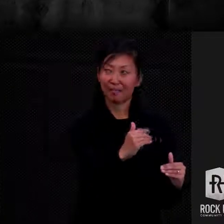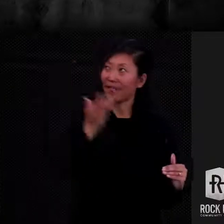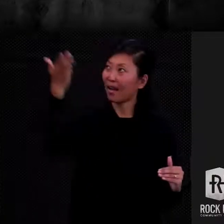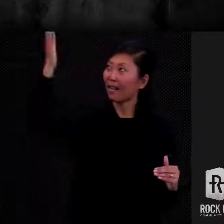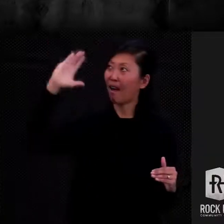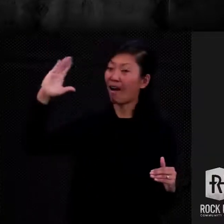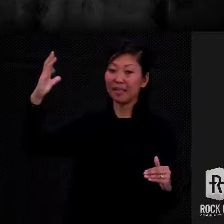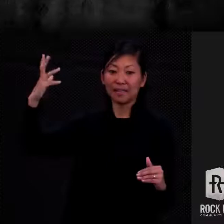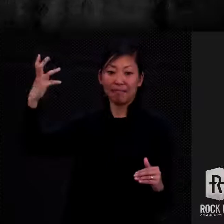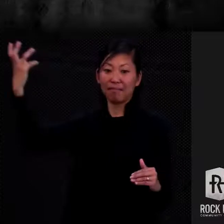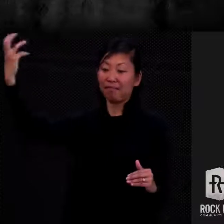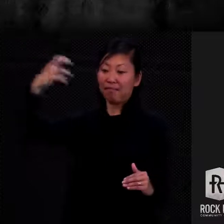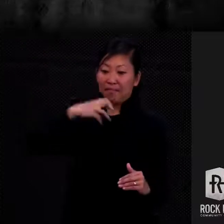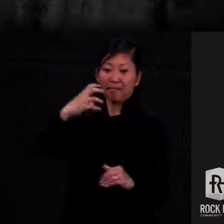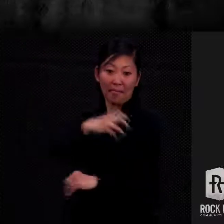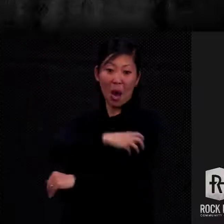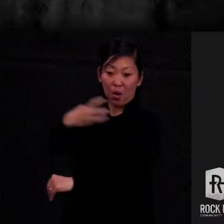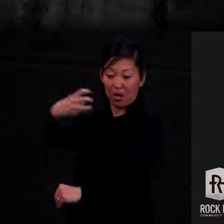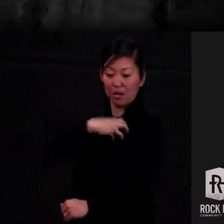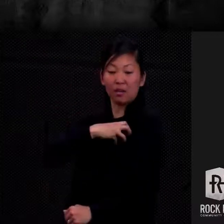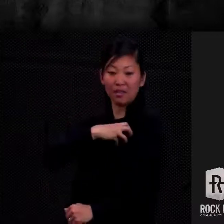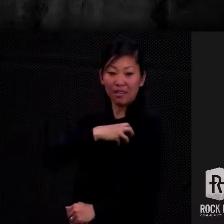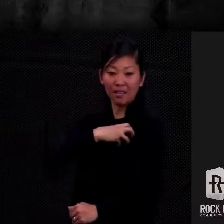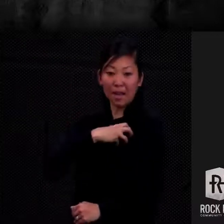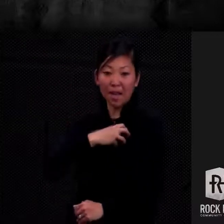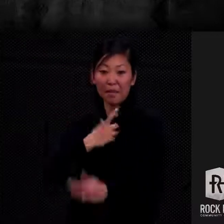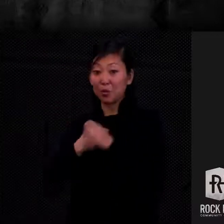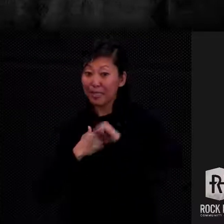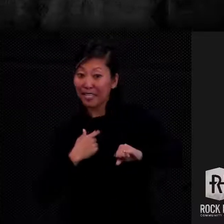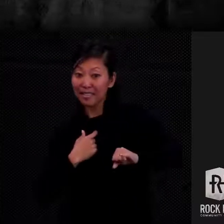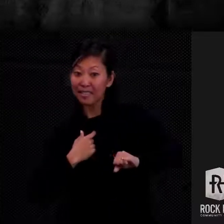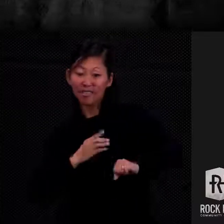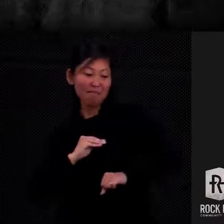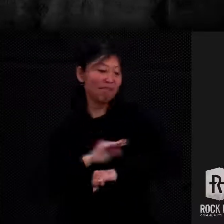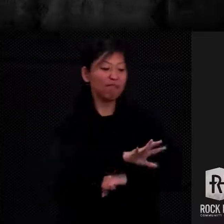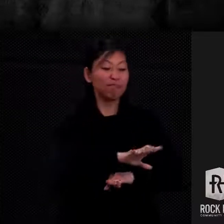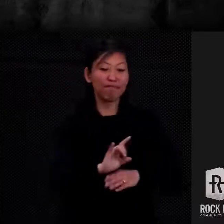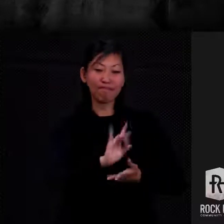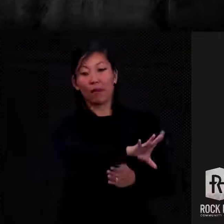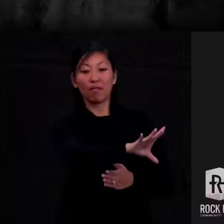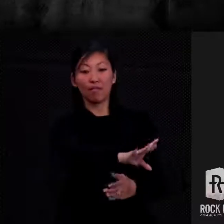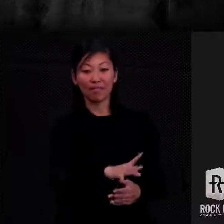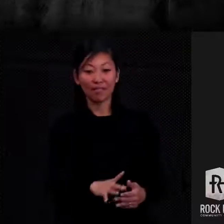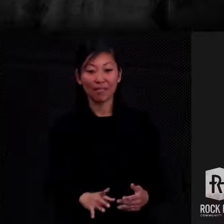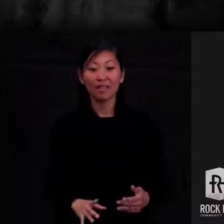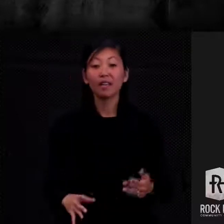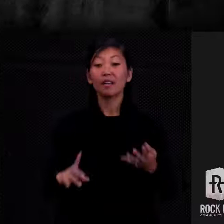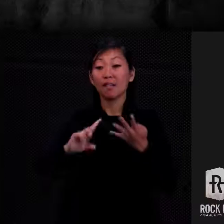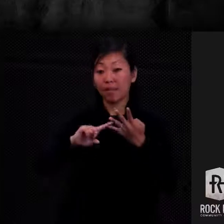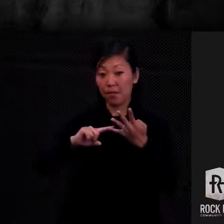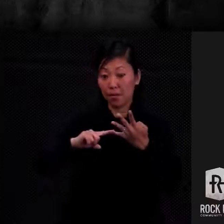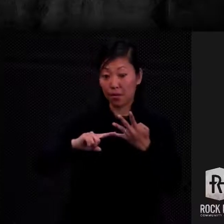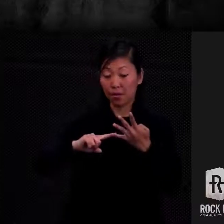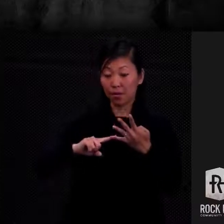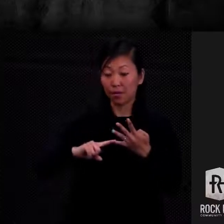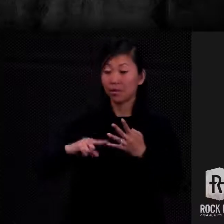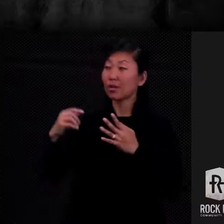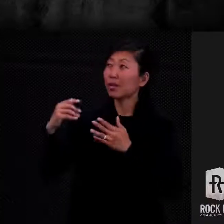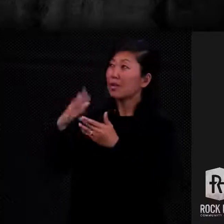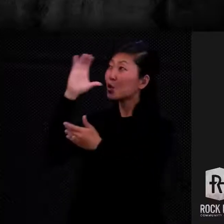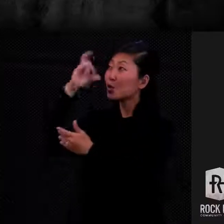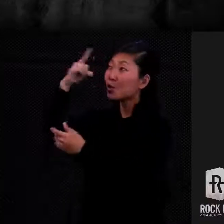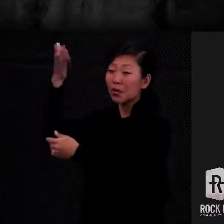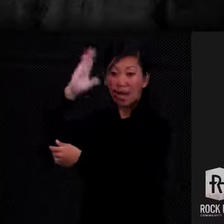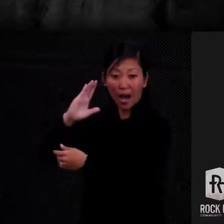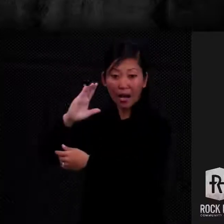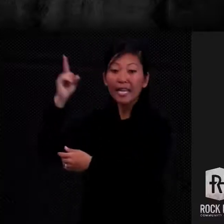lives inside you through the work of Jesus Christ, the very Holy Spirit of God. And step four, draw near to God, and he will draw